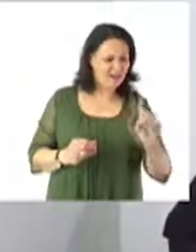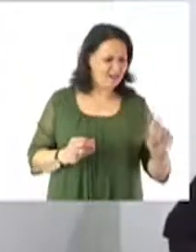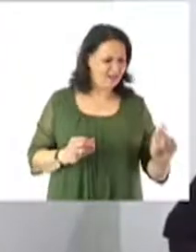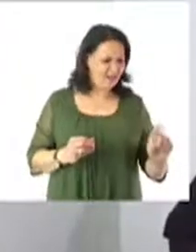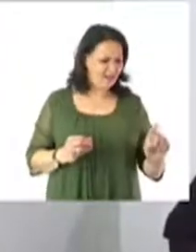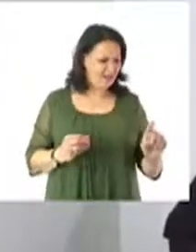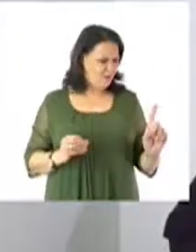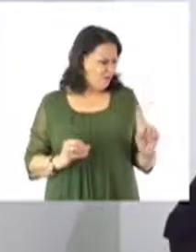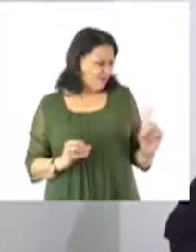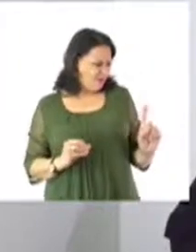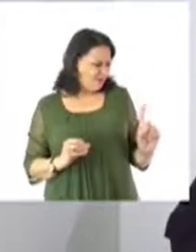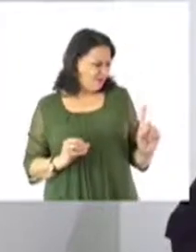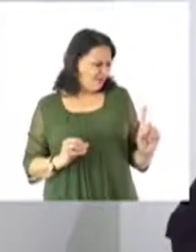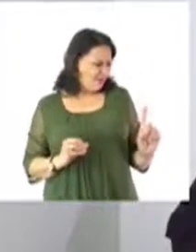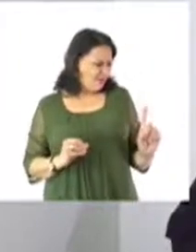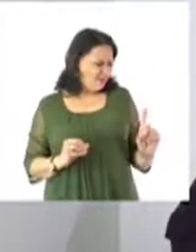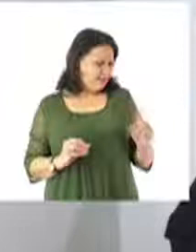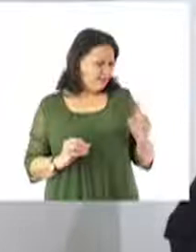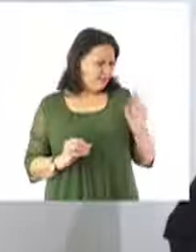is missing?